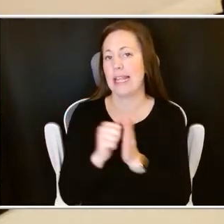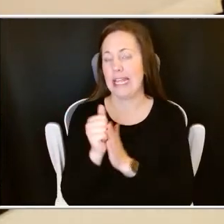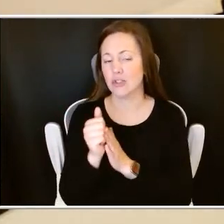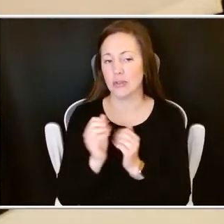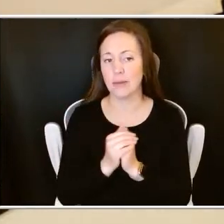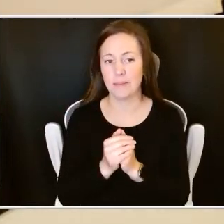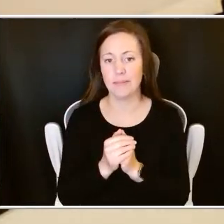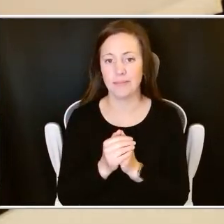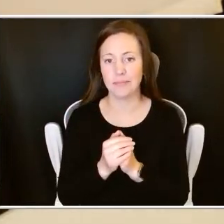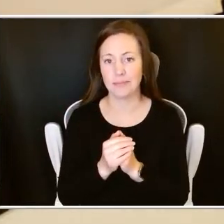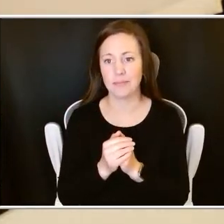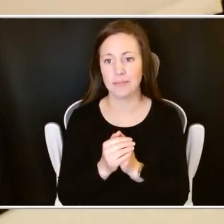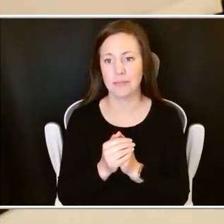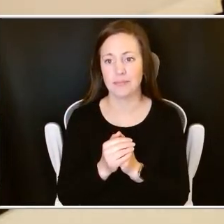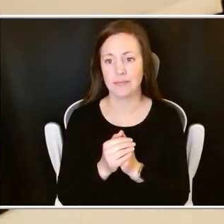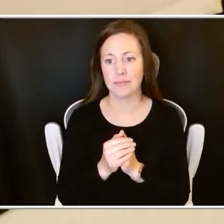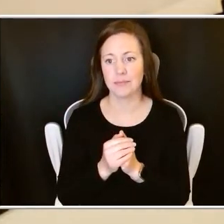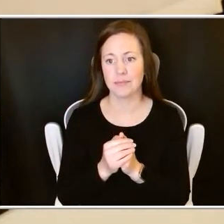Unfortunately,